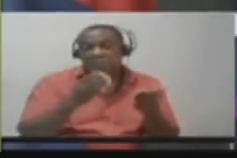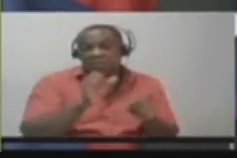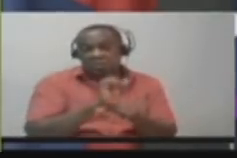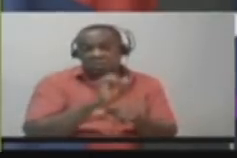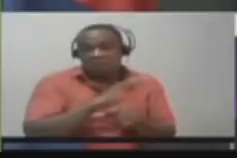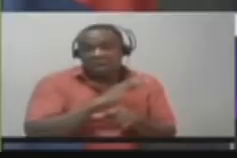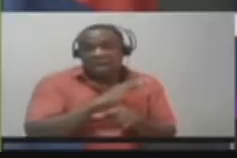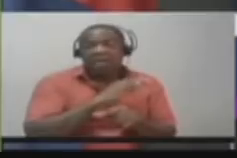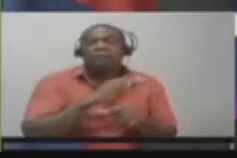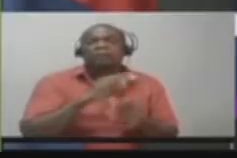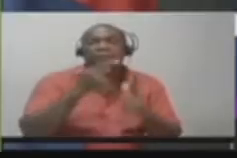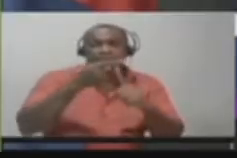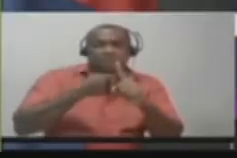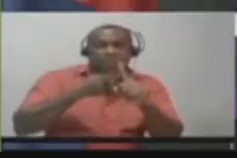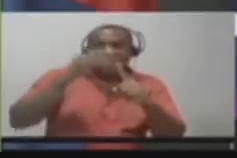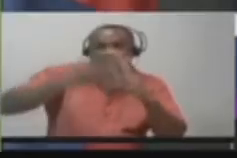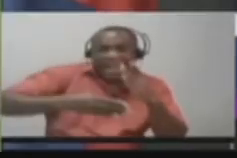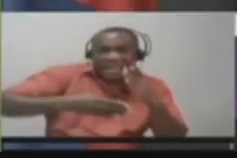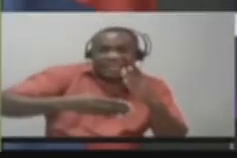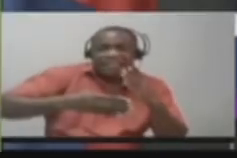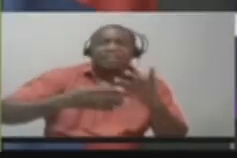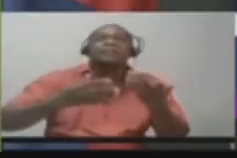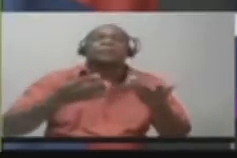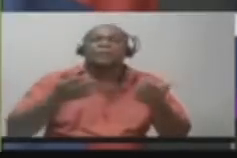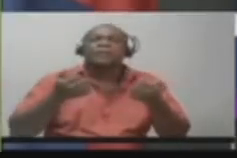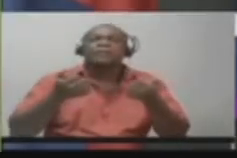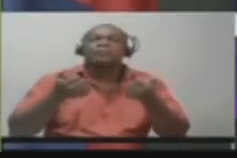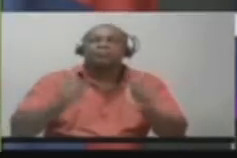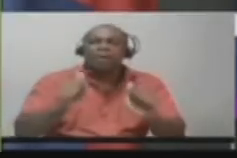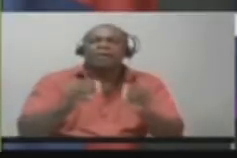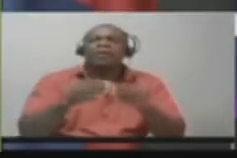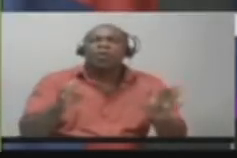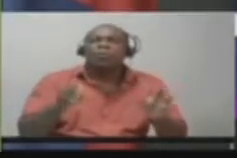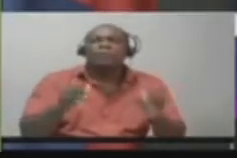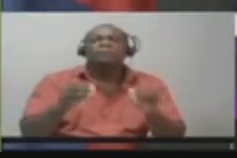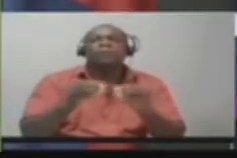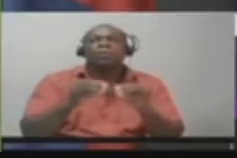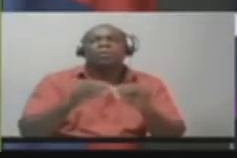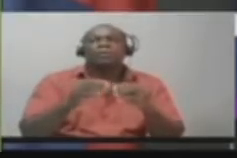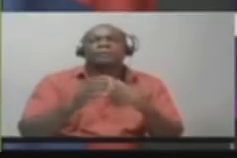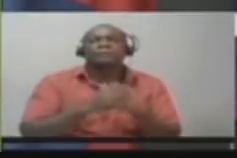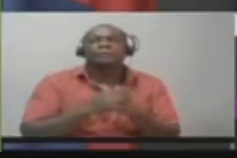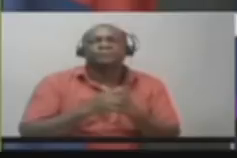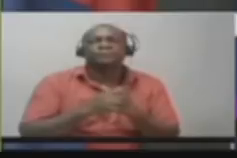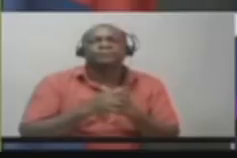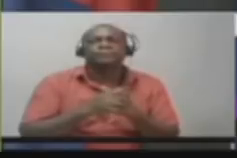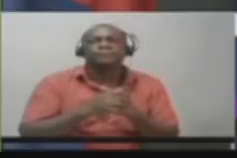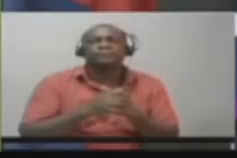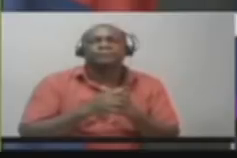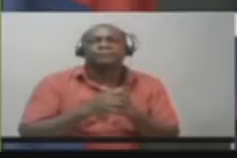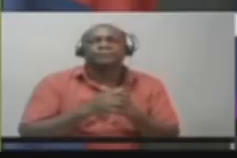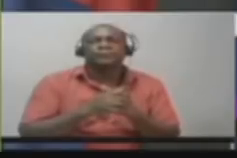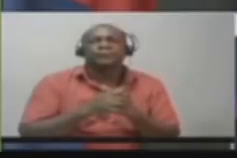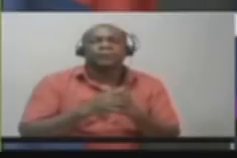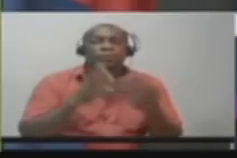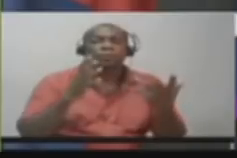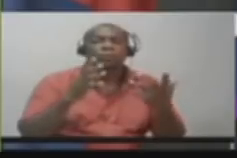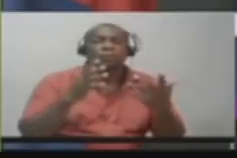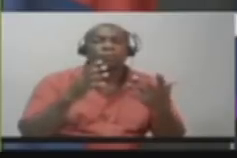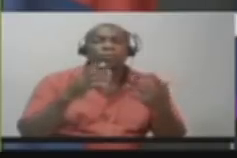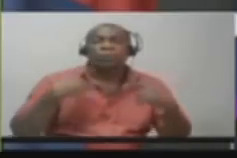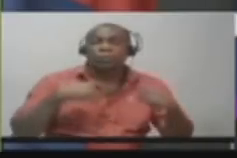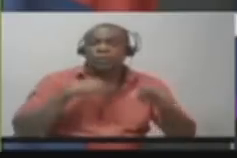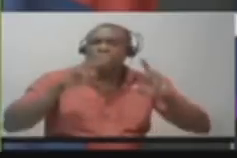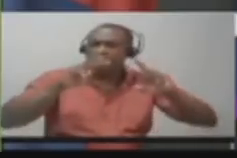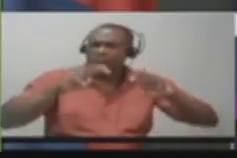we looked at what happened 14 days ago, 2 weeks ago, what we did then, and we saw the effect of it at this